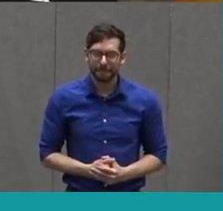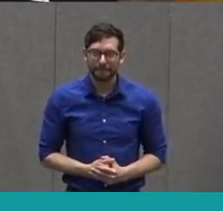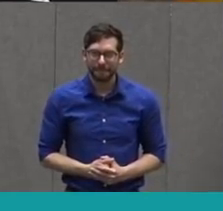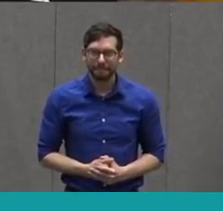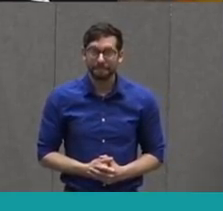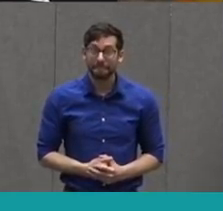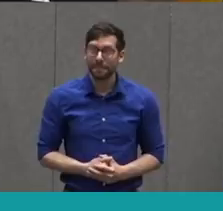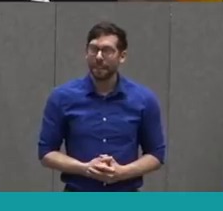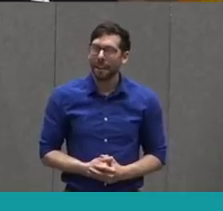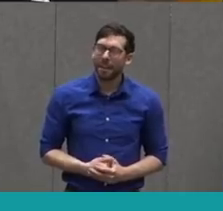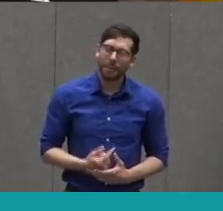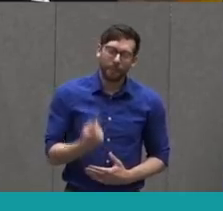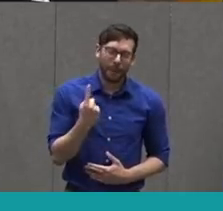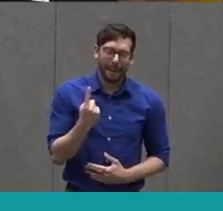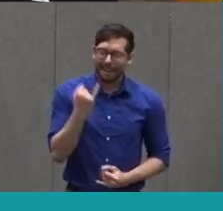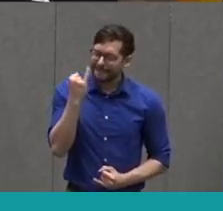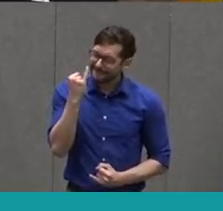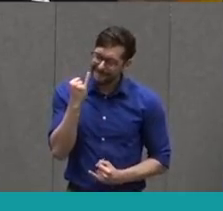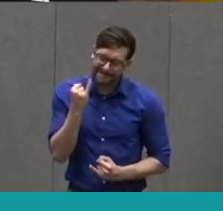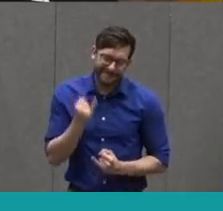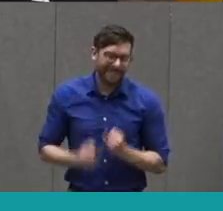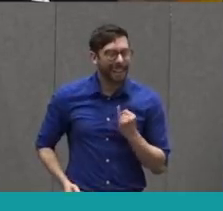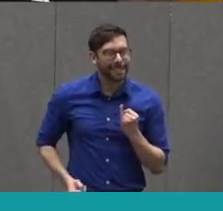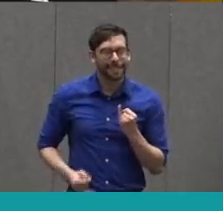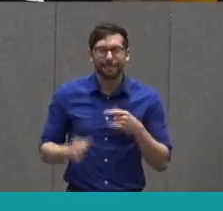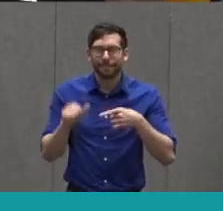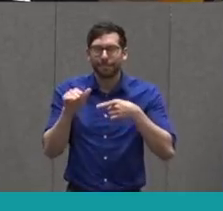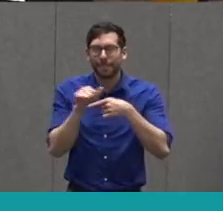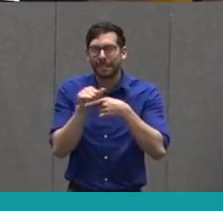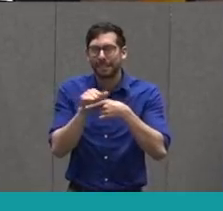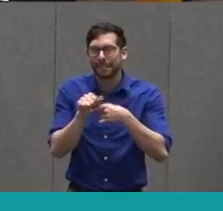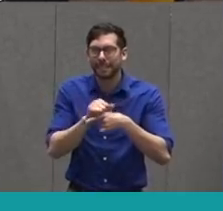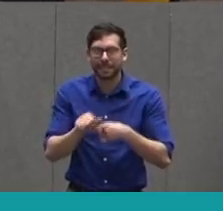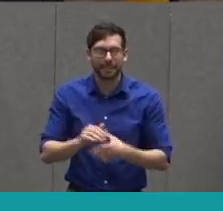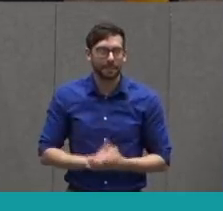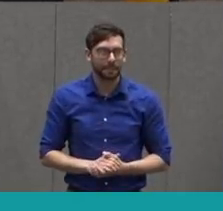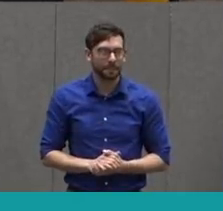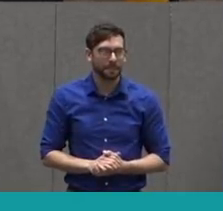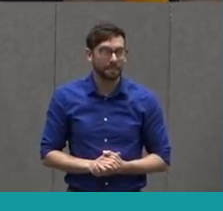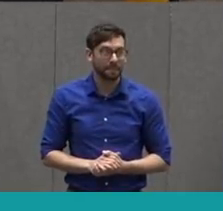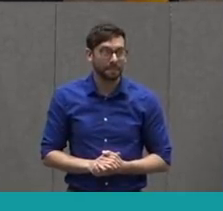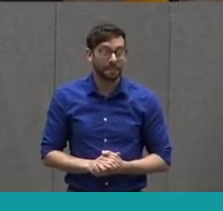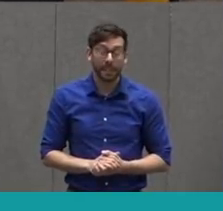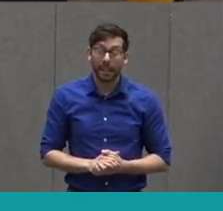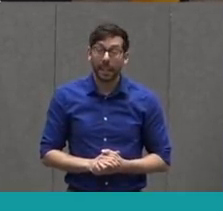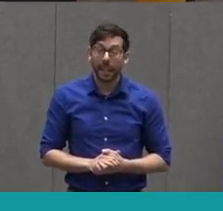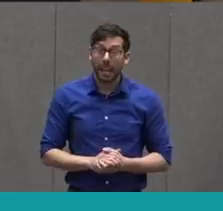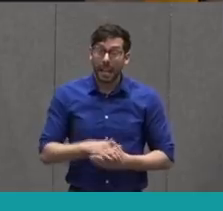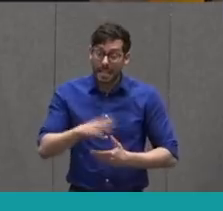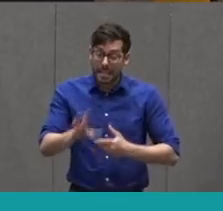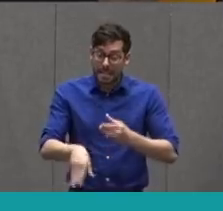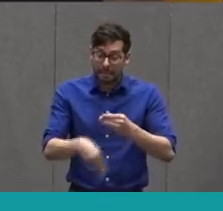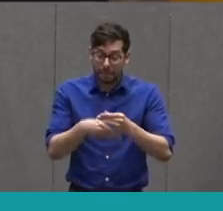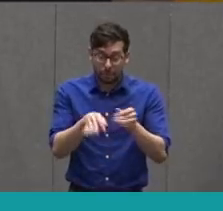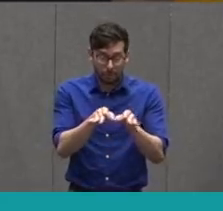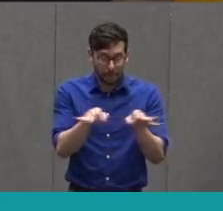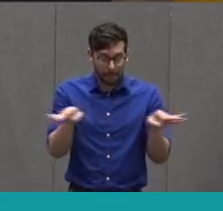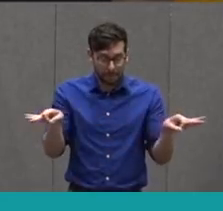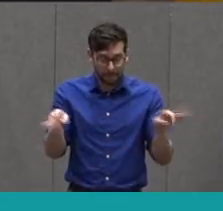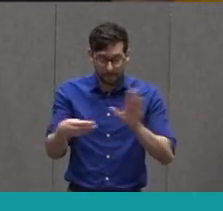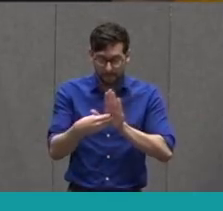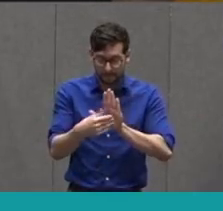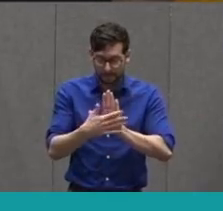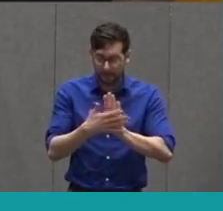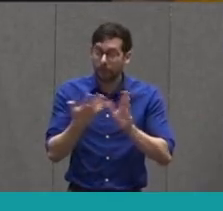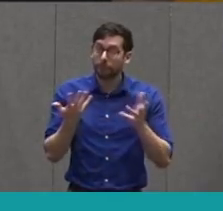that we want to do. Since we have an addition sentence that's already going with that, we would like to